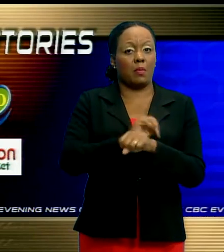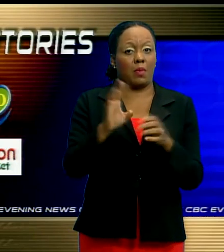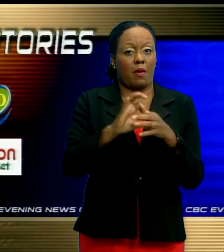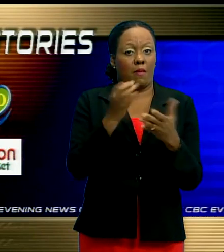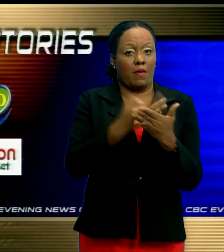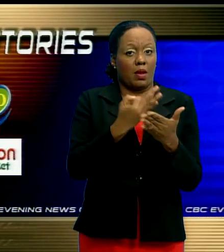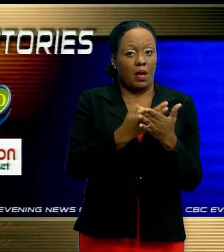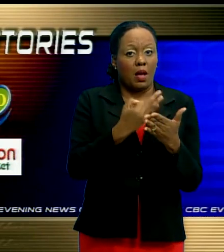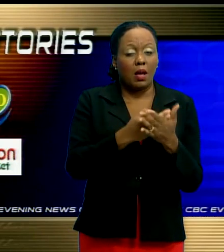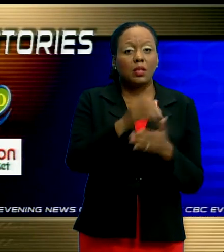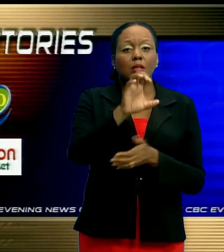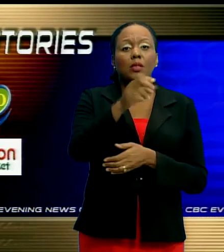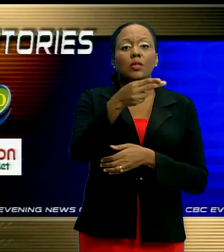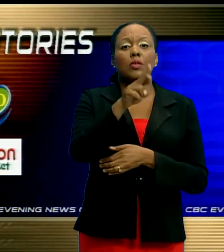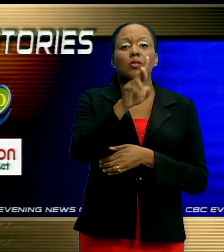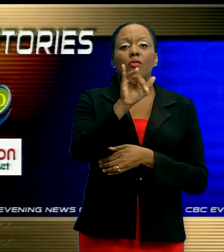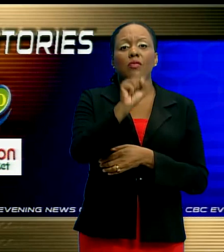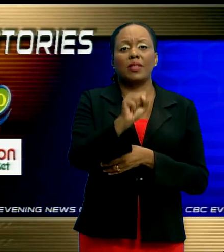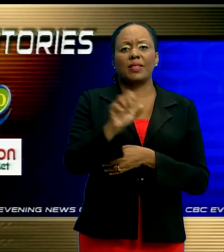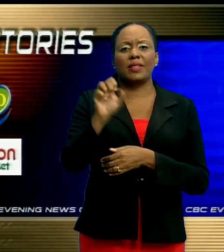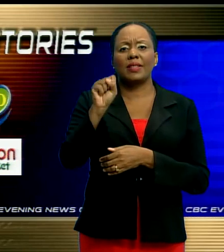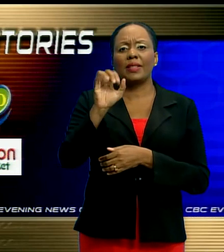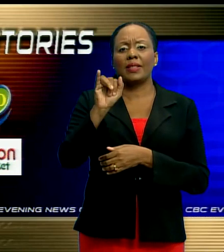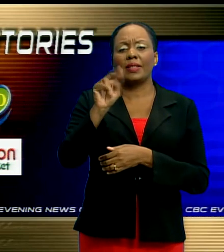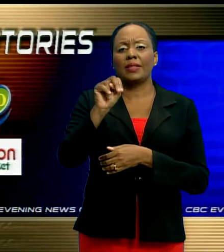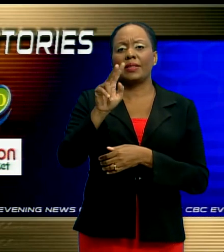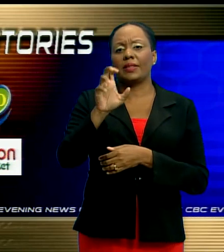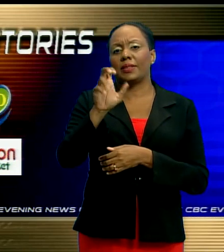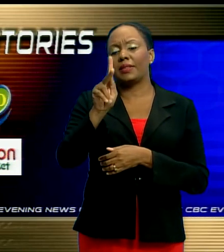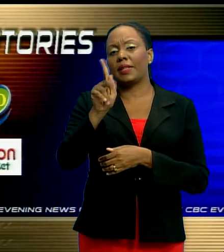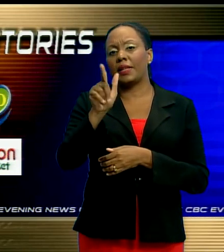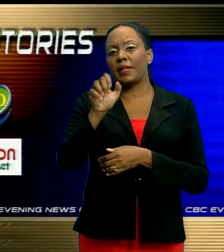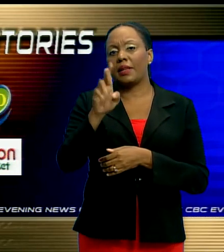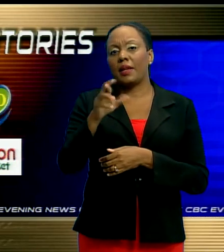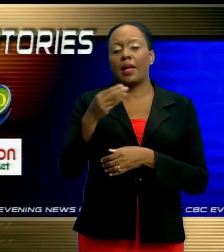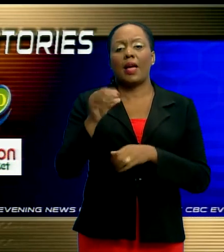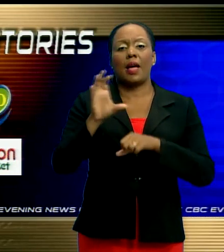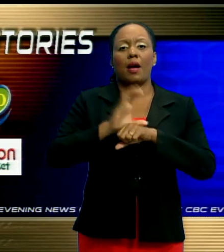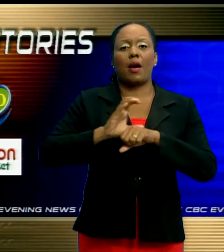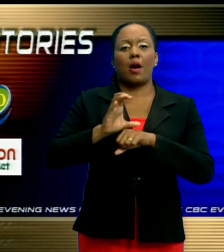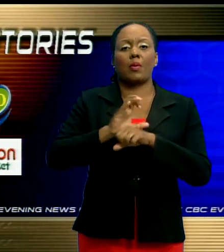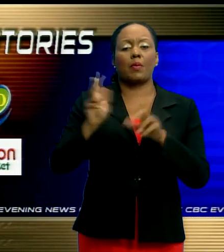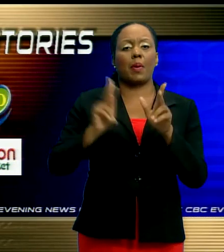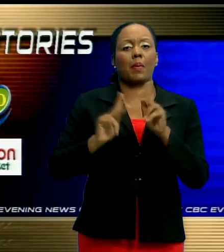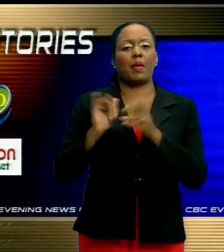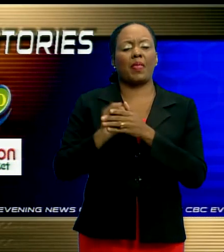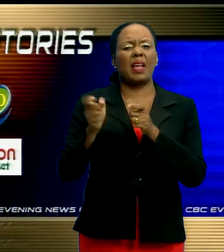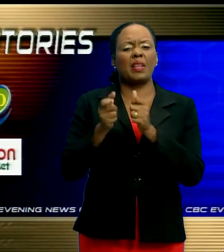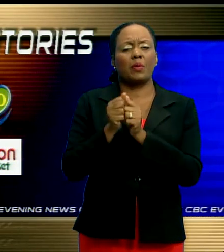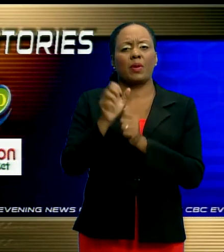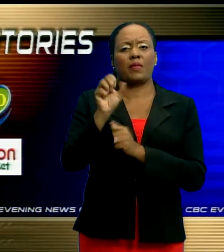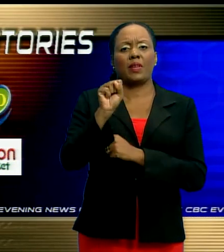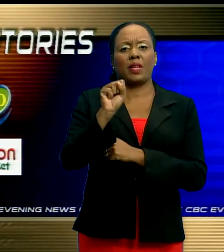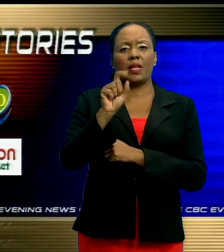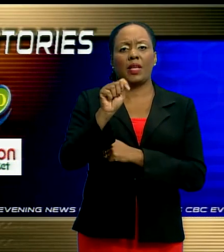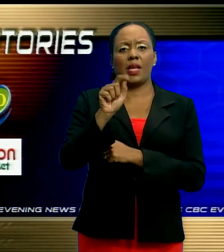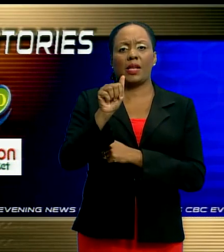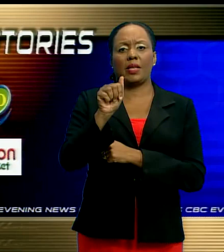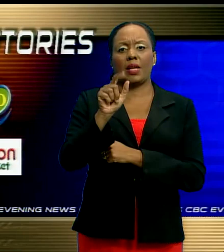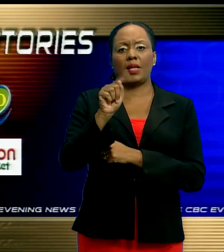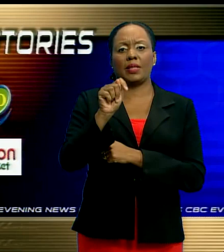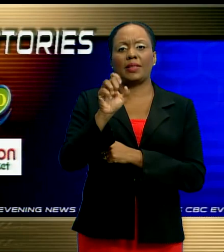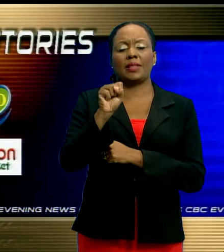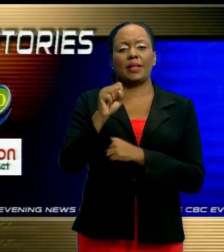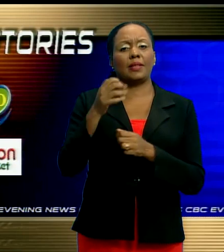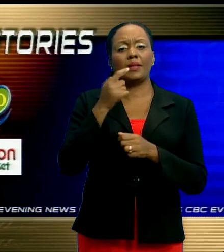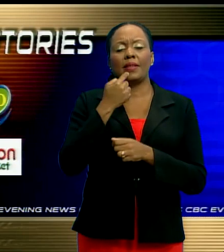Economic Affairs Chris Sinclair and regional statisticians that the national statistical systems have to be better financed. Other areas such